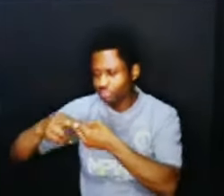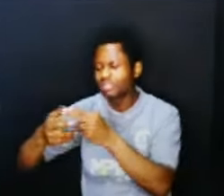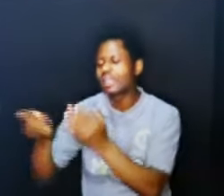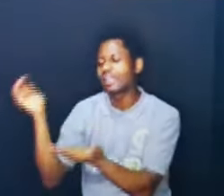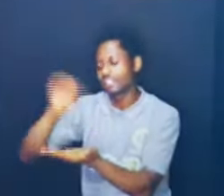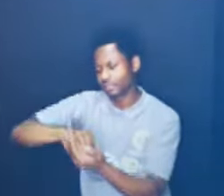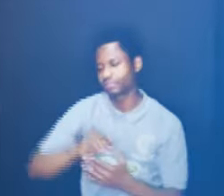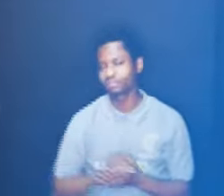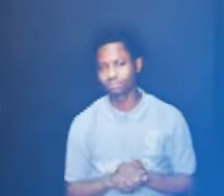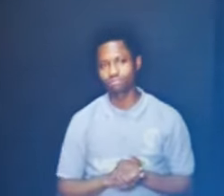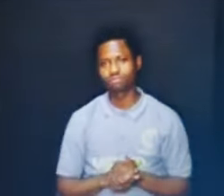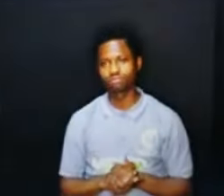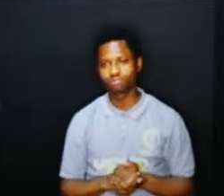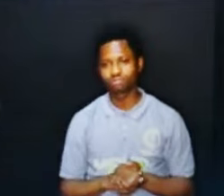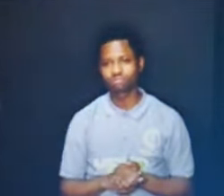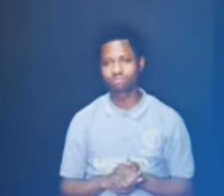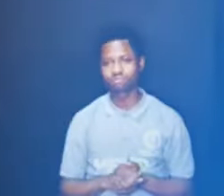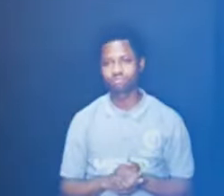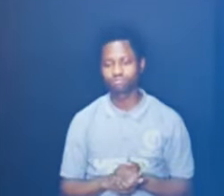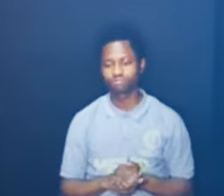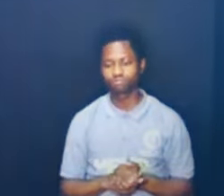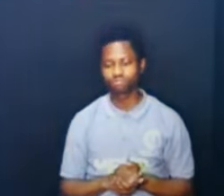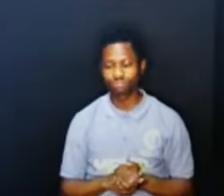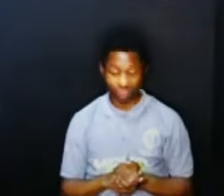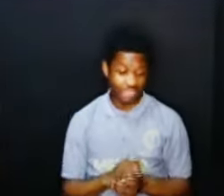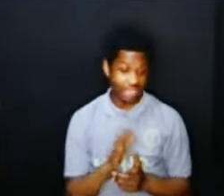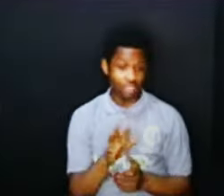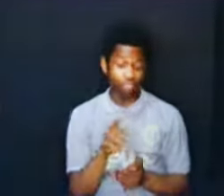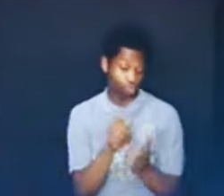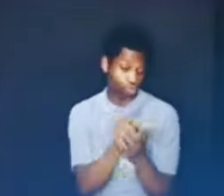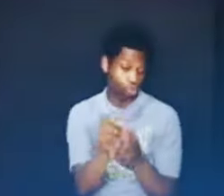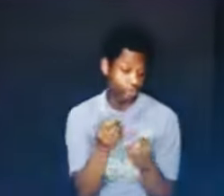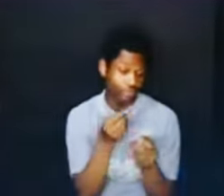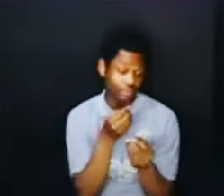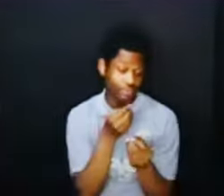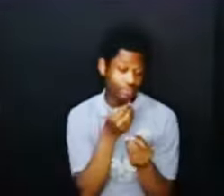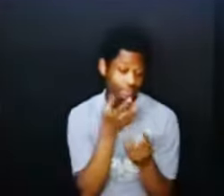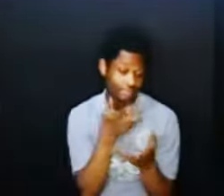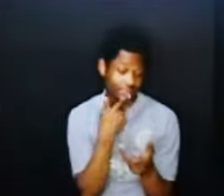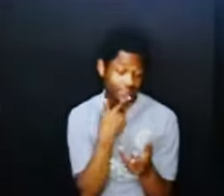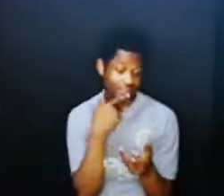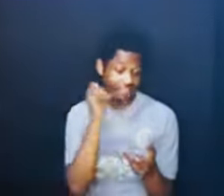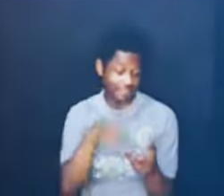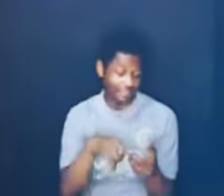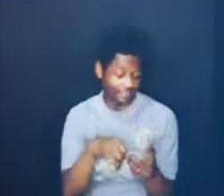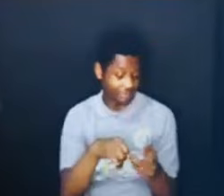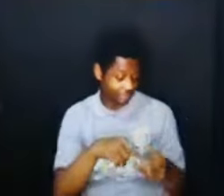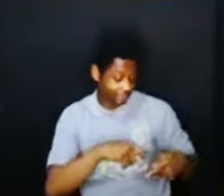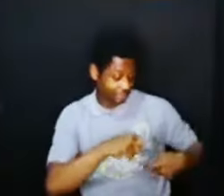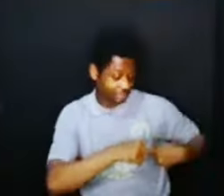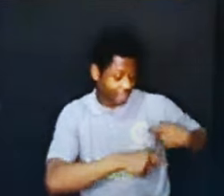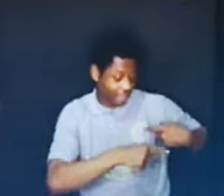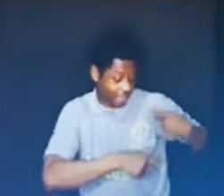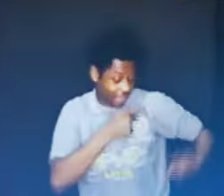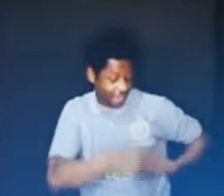reconciliation. But I want to say, brothers, that this kind of confession must be true and